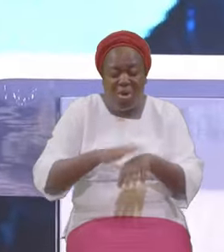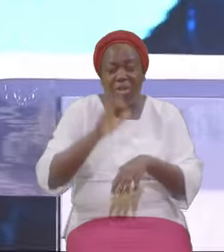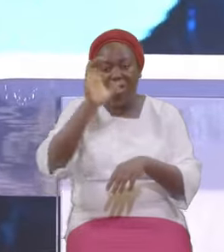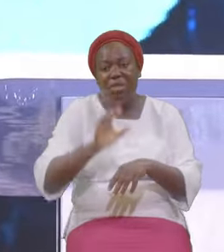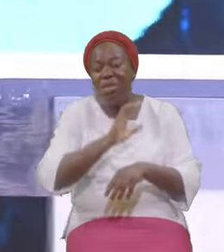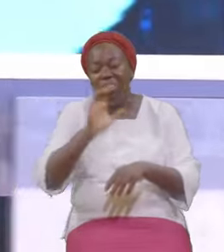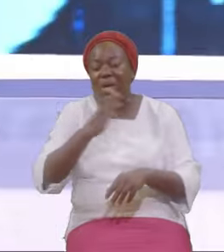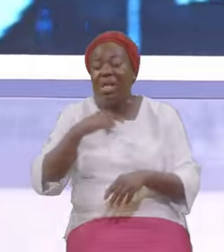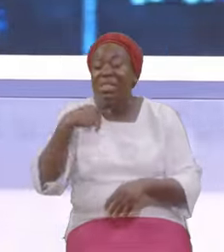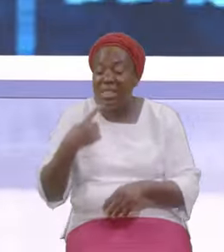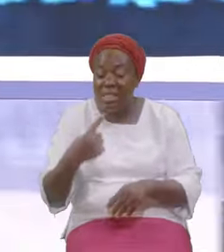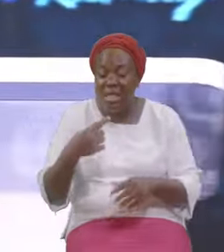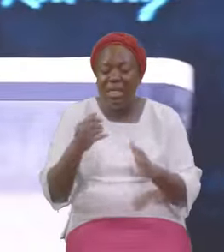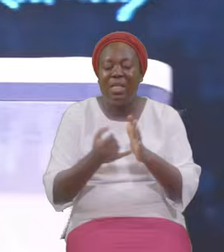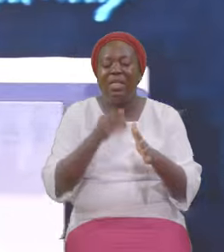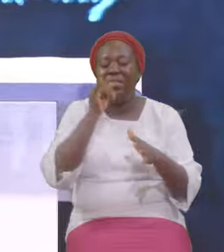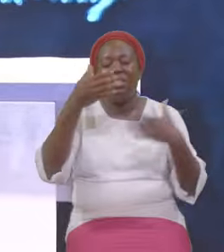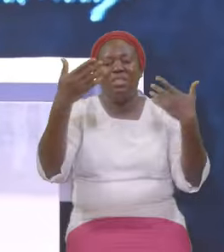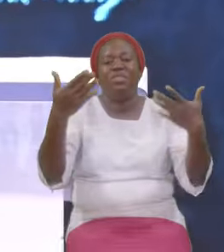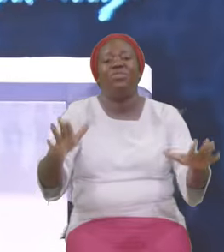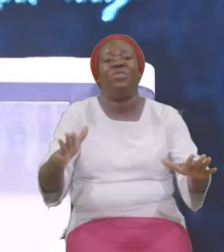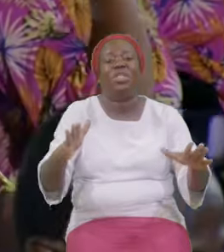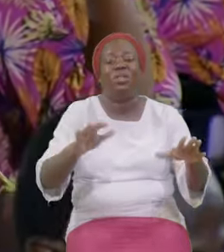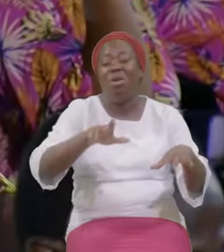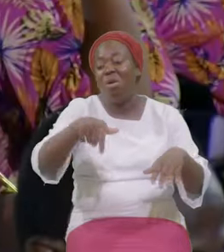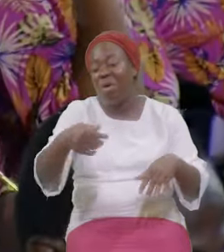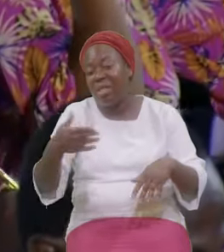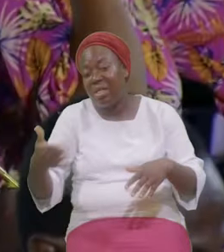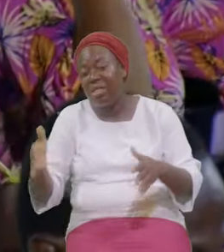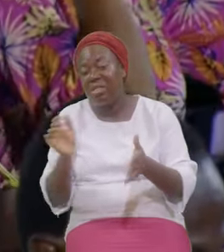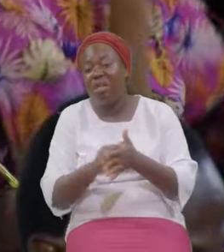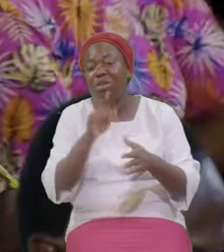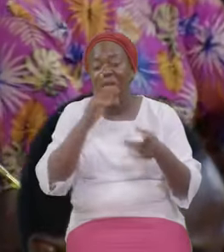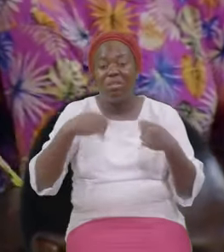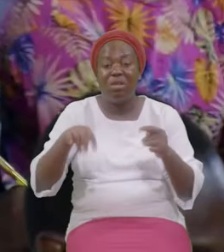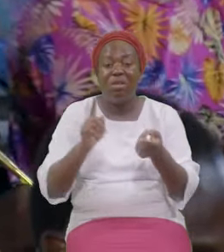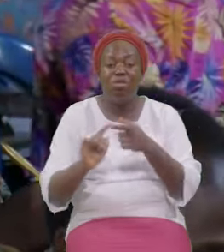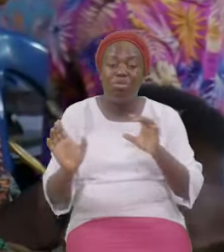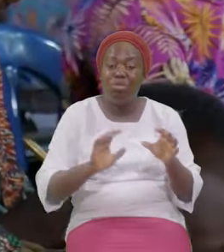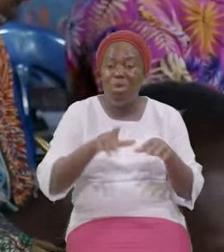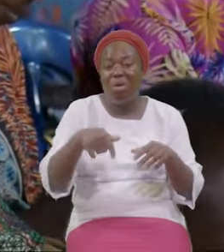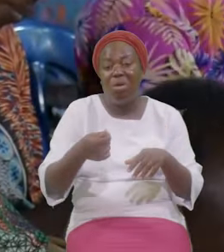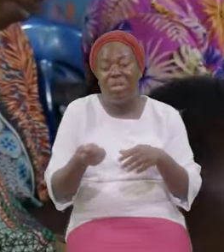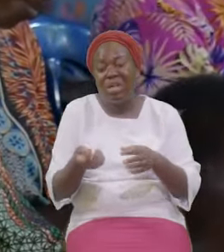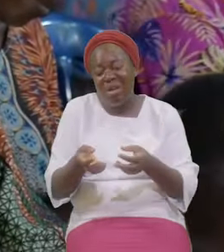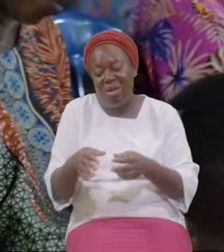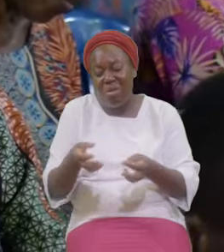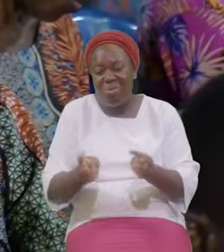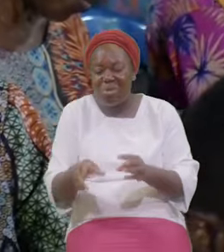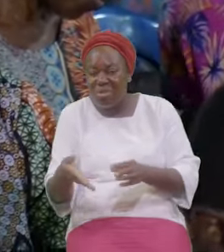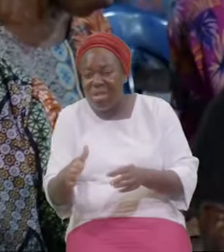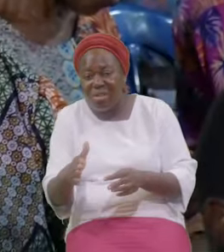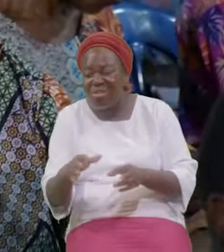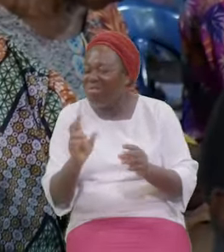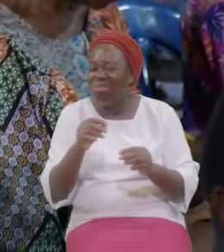finished. All the other things you are trying to do and all the other ways you are trying to go, not necessary anymore.